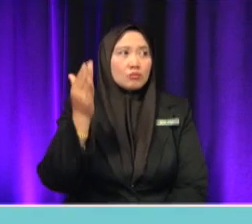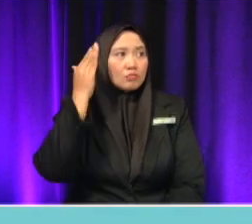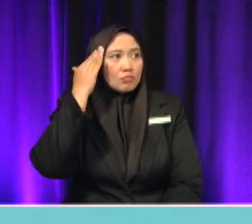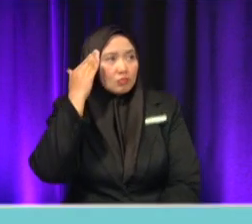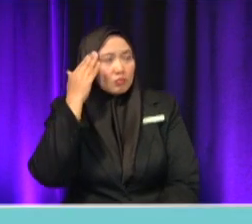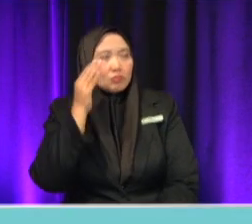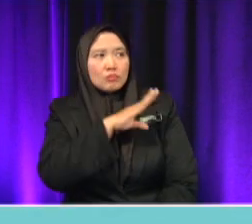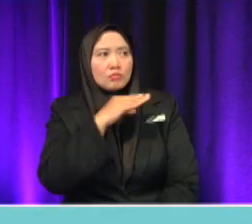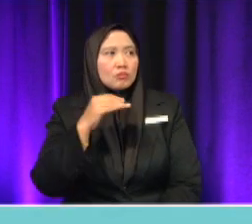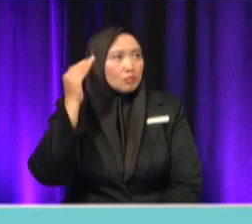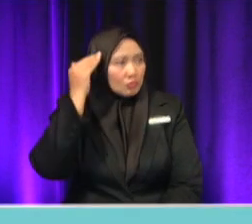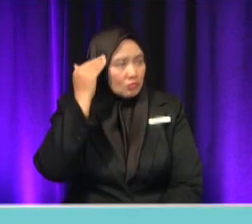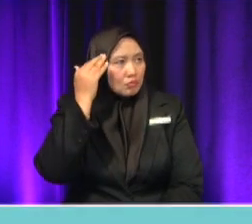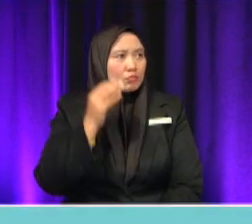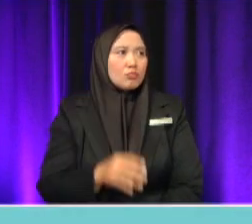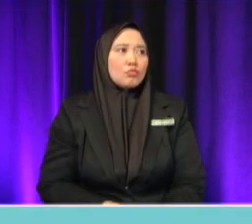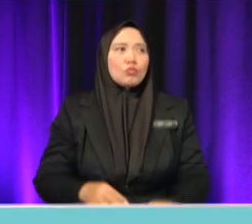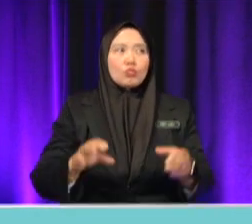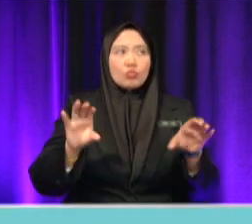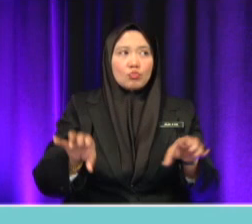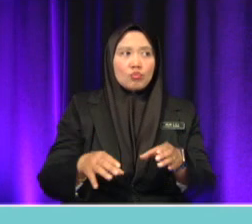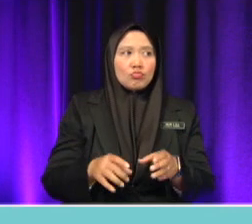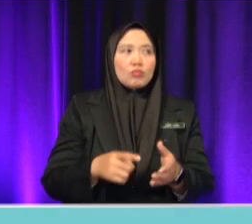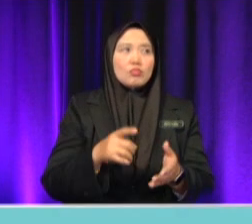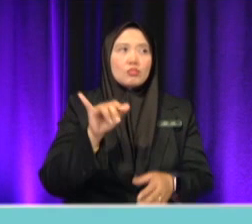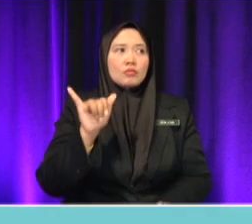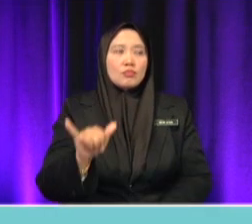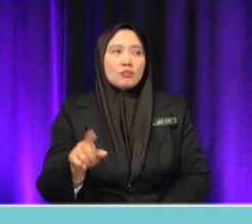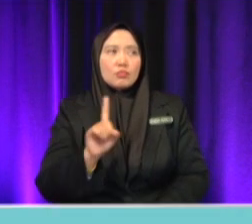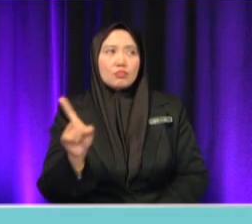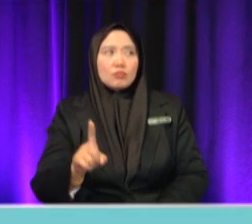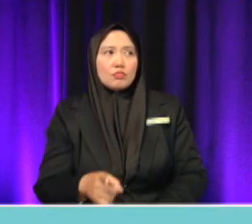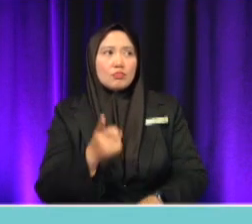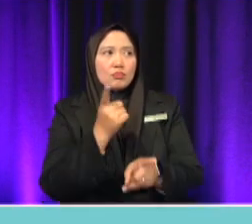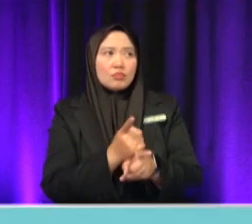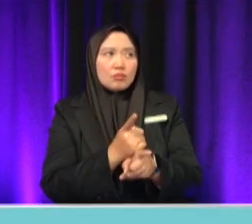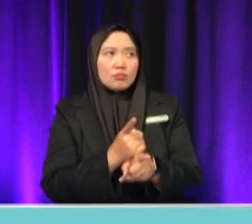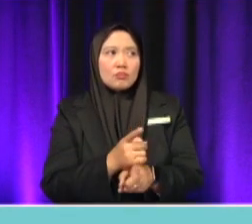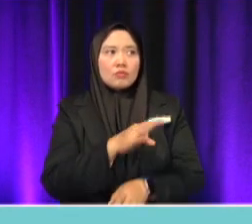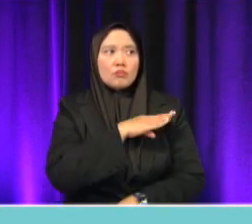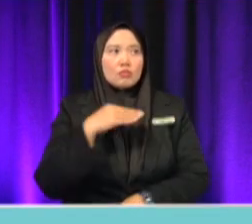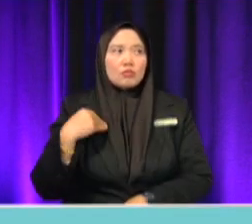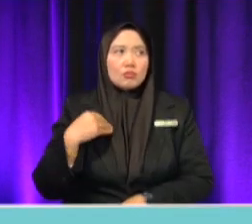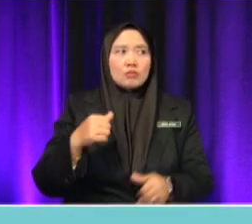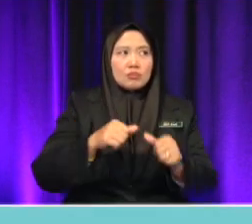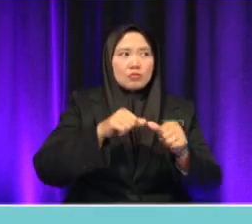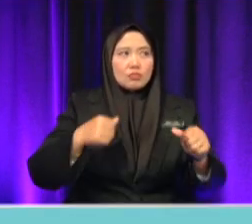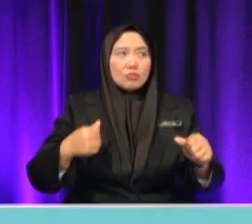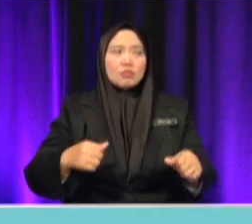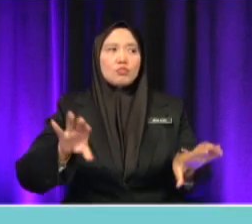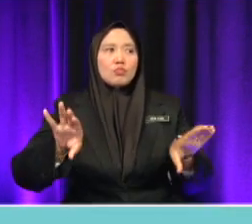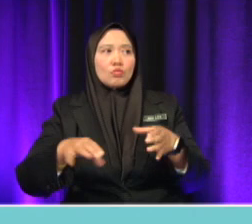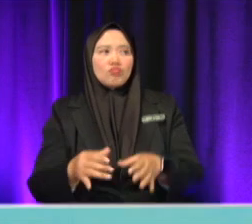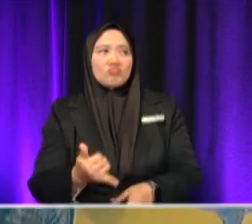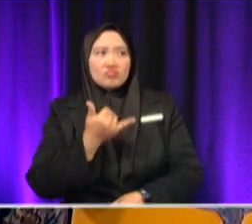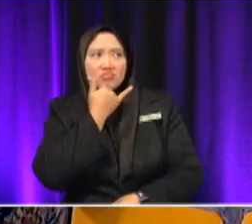should do what is right and should avoid what's wrong. And most importantly, when you actually do something wrong, you would